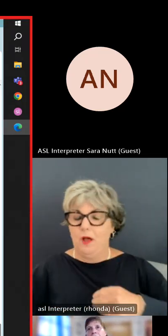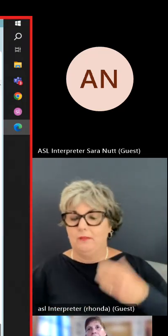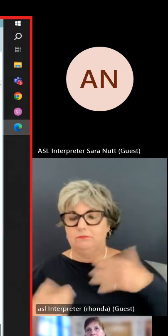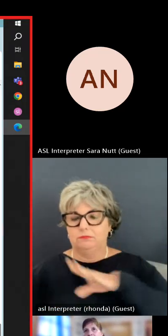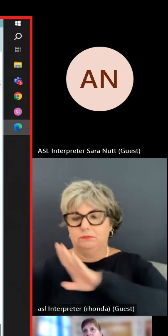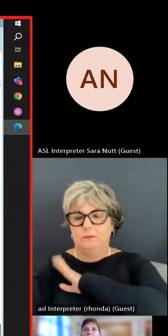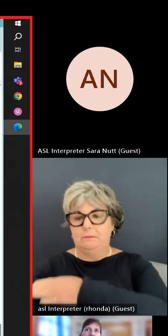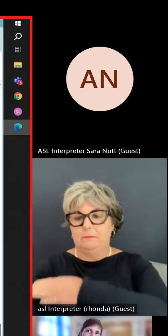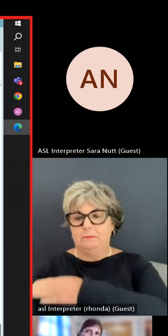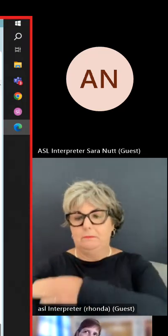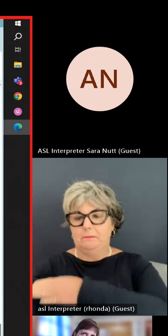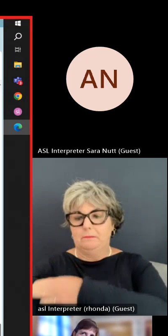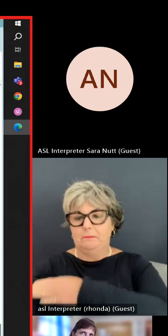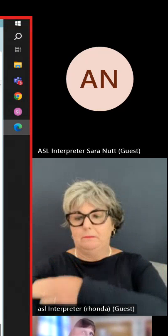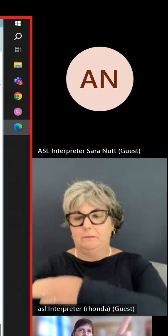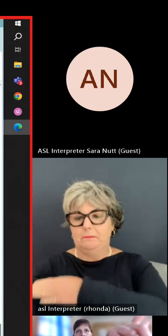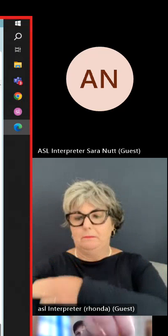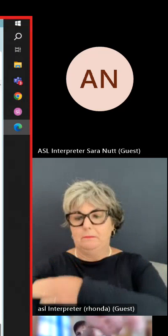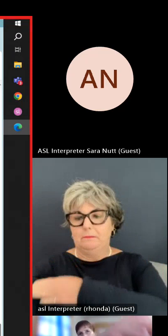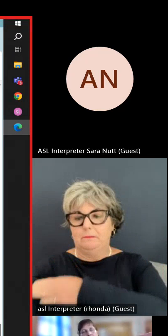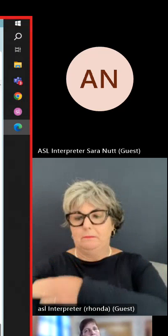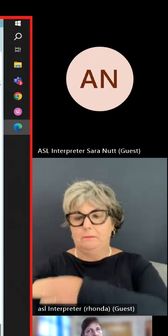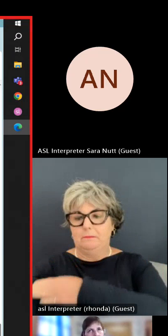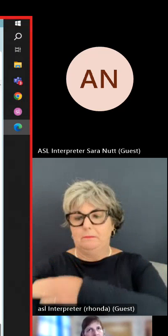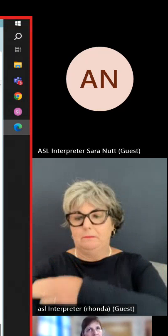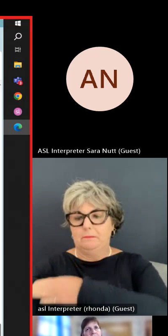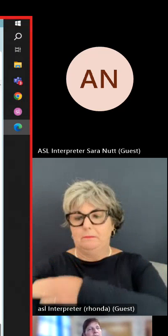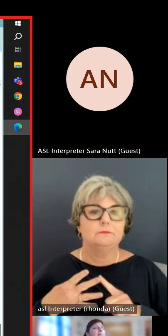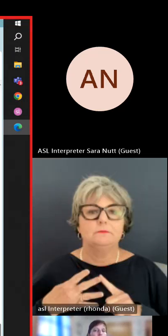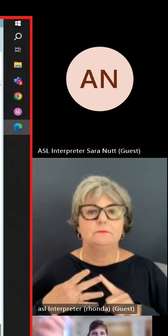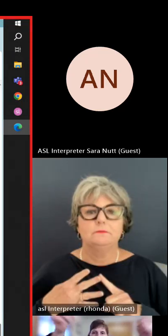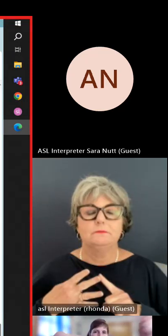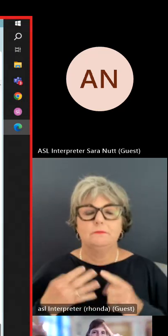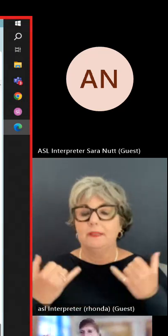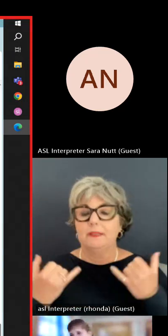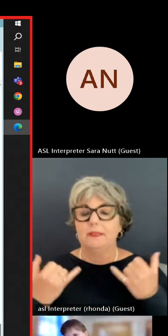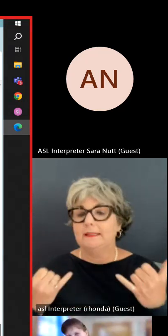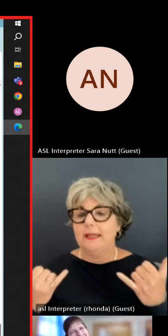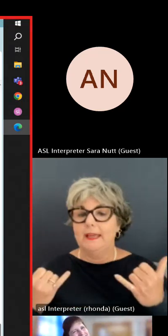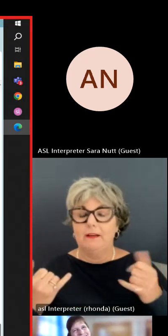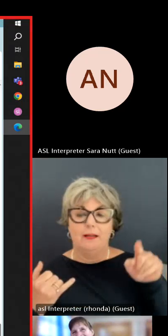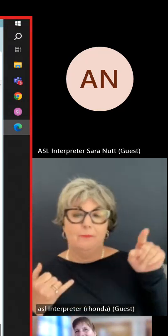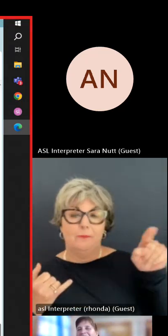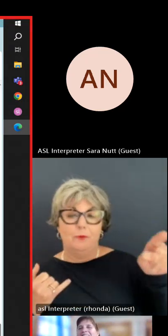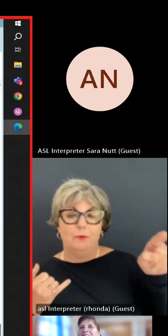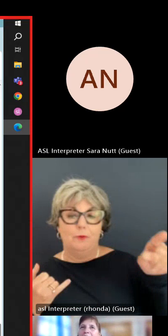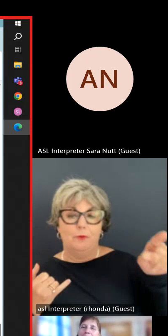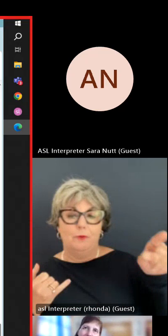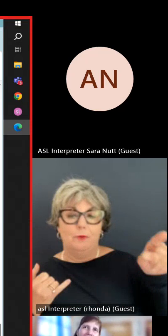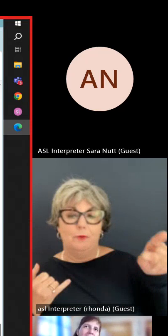powerful. And you see that the attention now, I'm pointing at the screen,